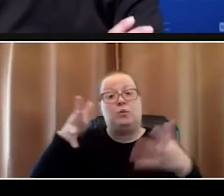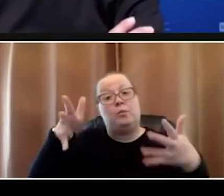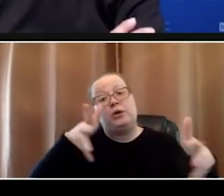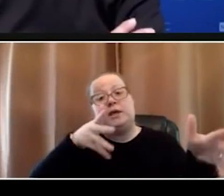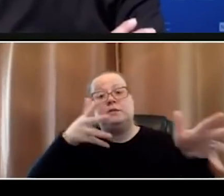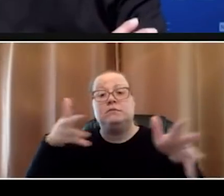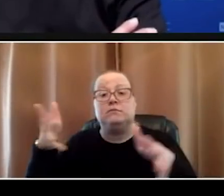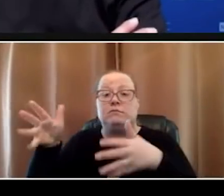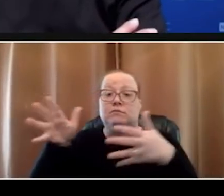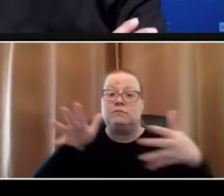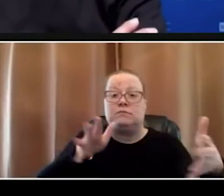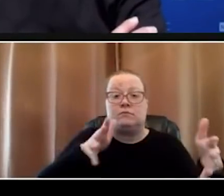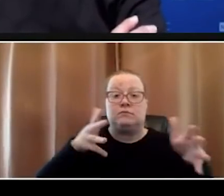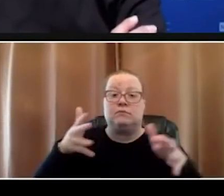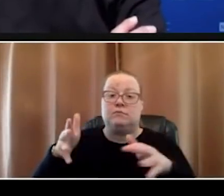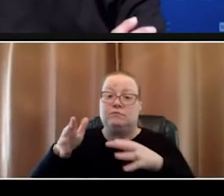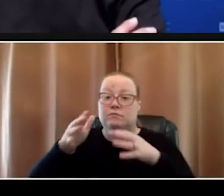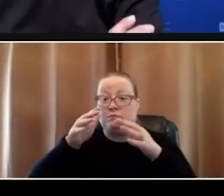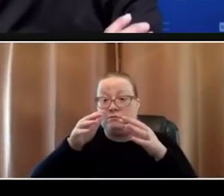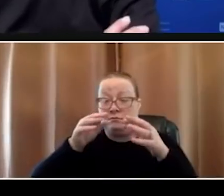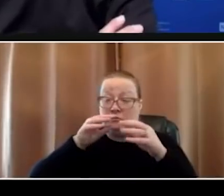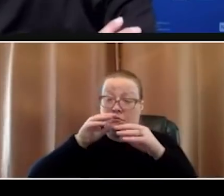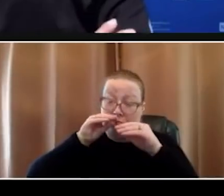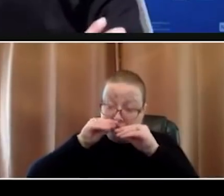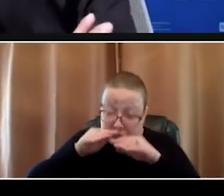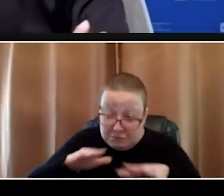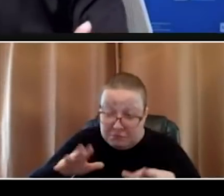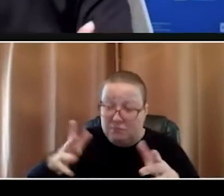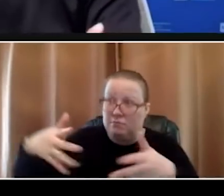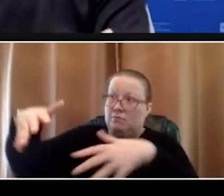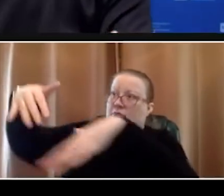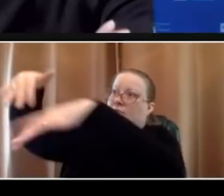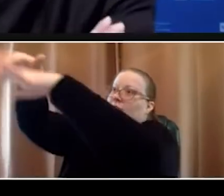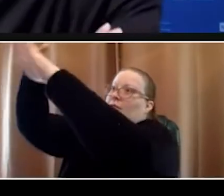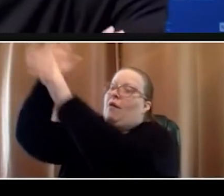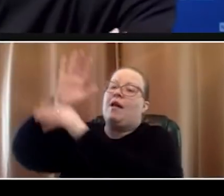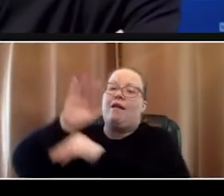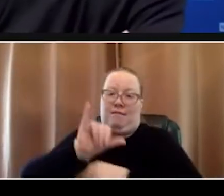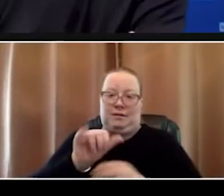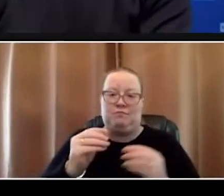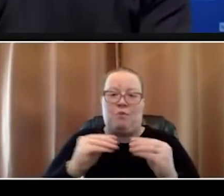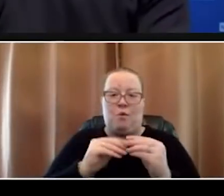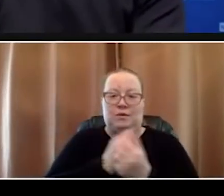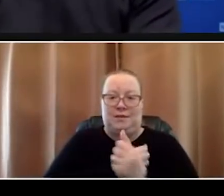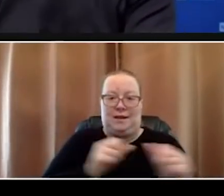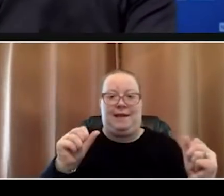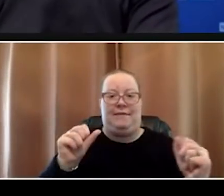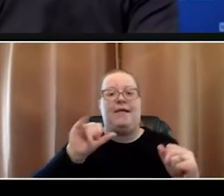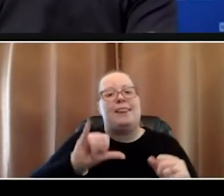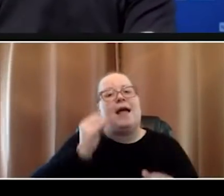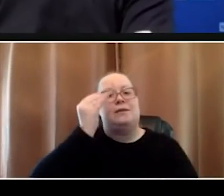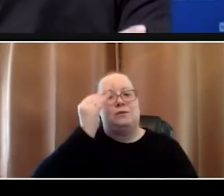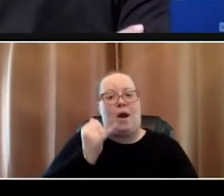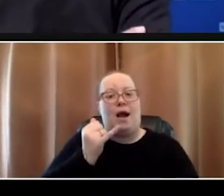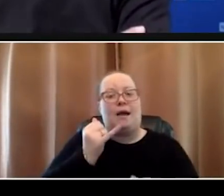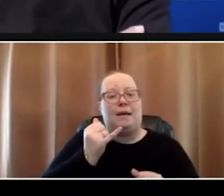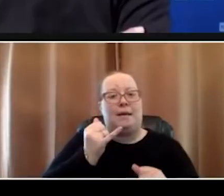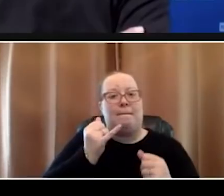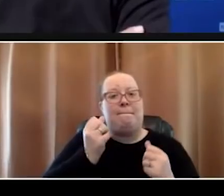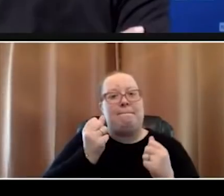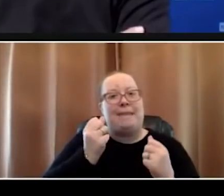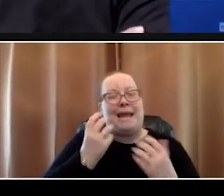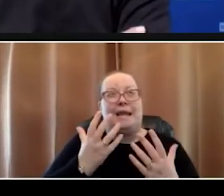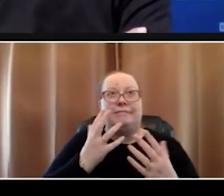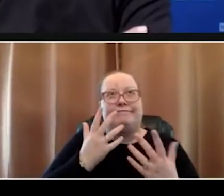respiratory particles away, it's so much safer. That's the reason why many, if not all, I wouldn't say all, you never have all